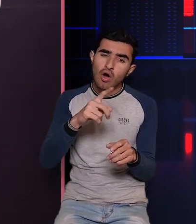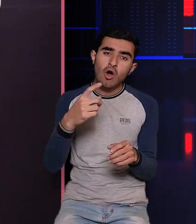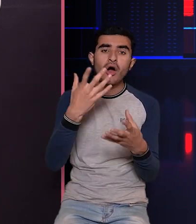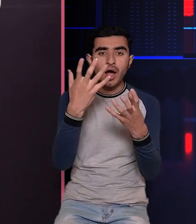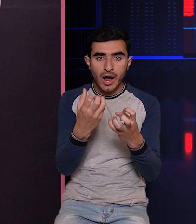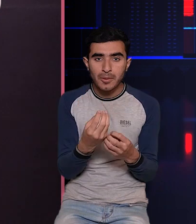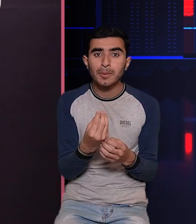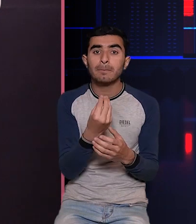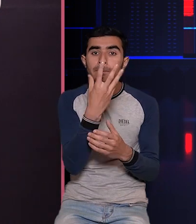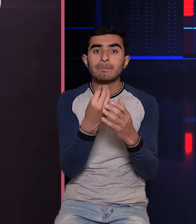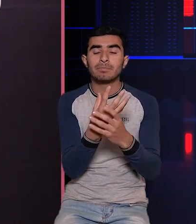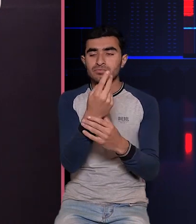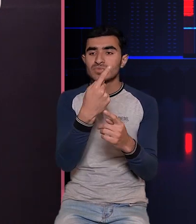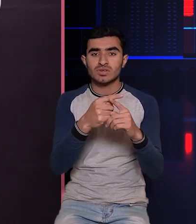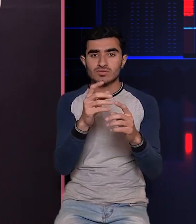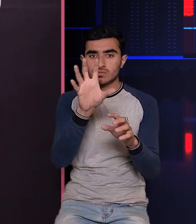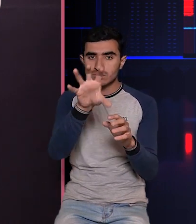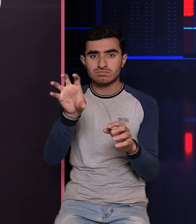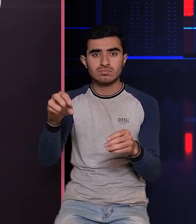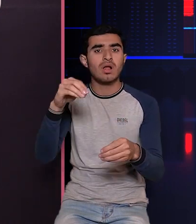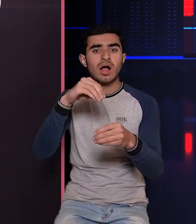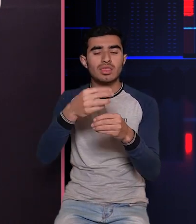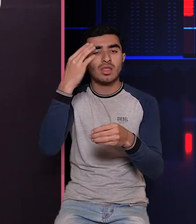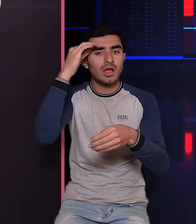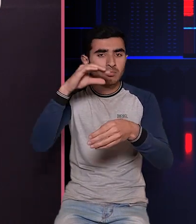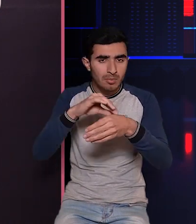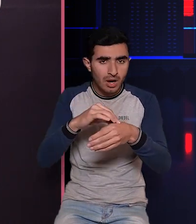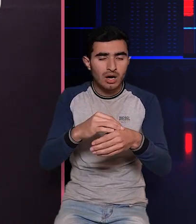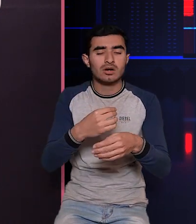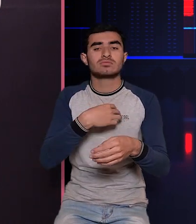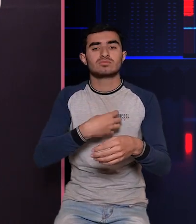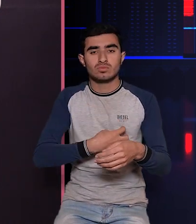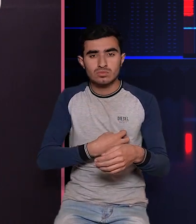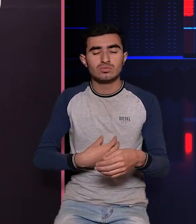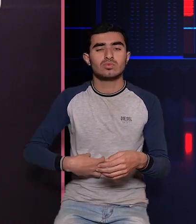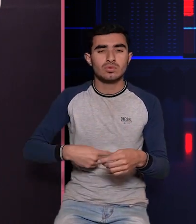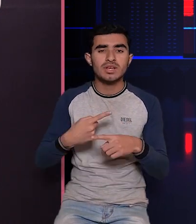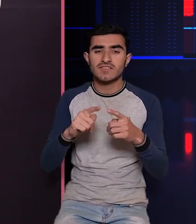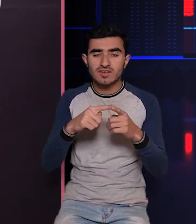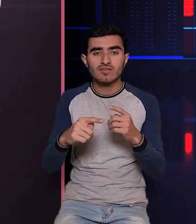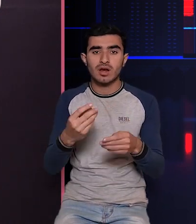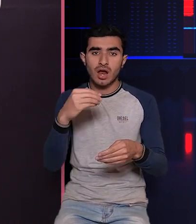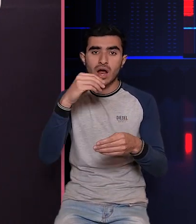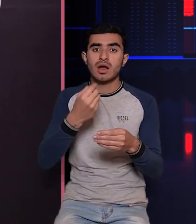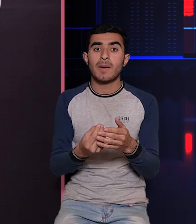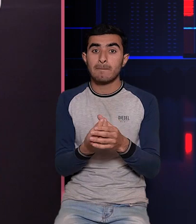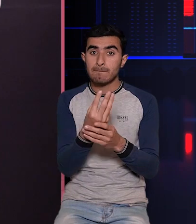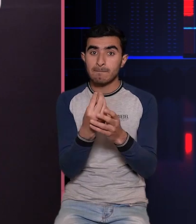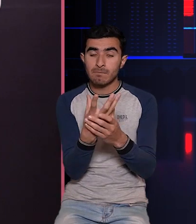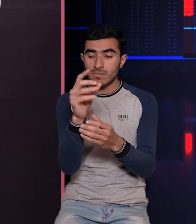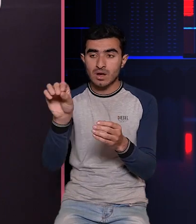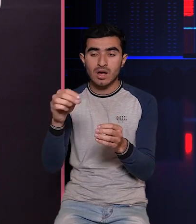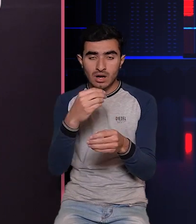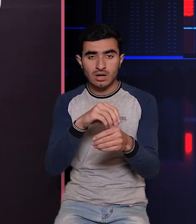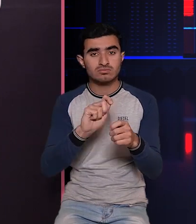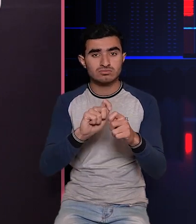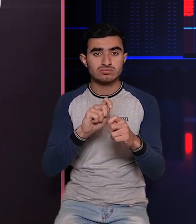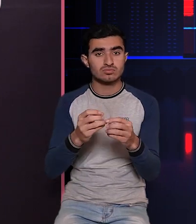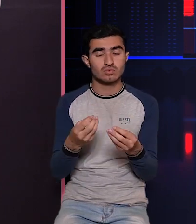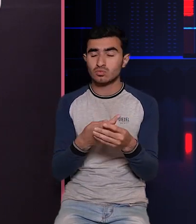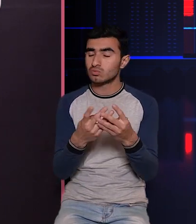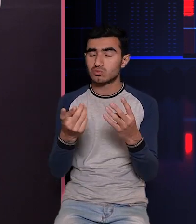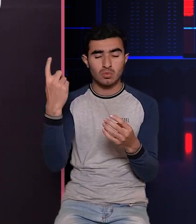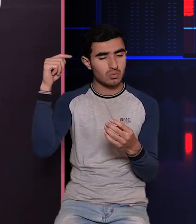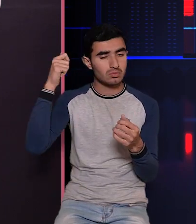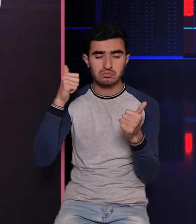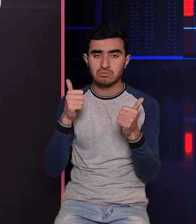with it. And when we studied further, we realized that all of these things are important and they're part of our society. If you,